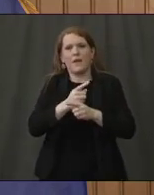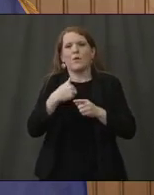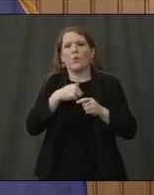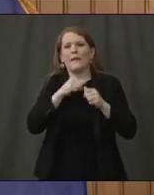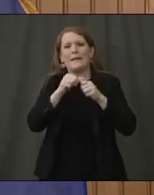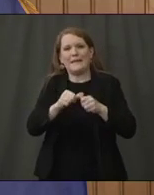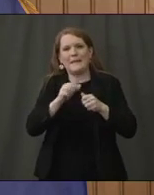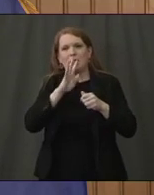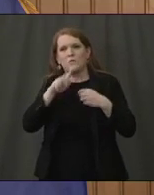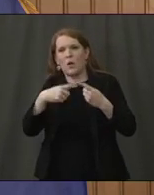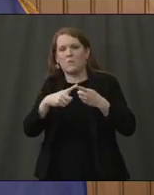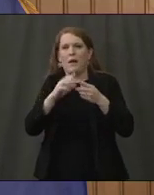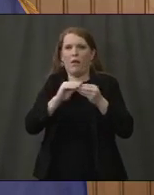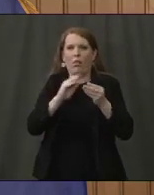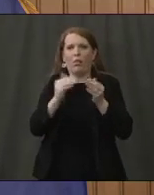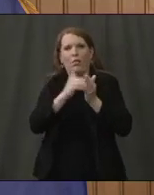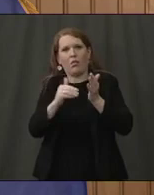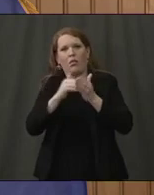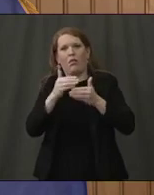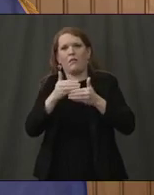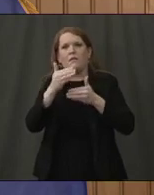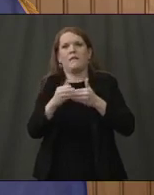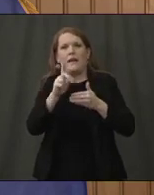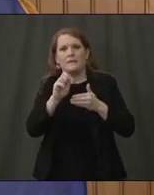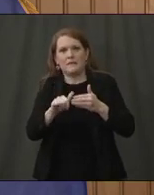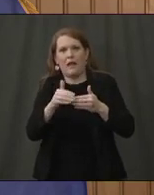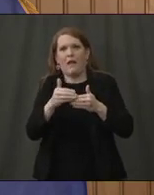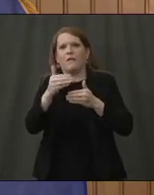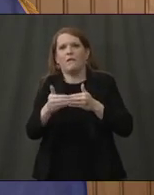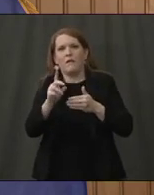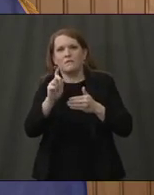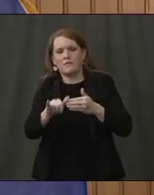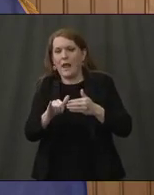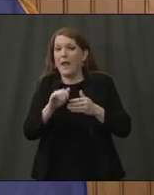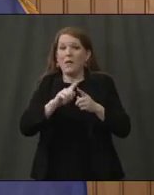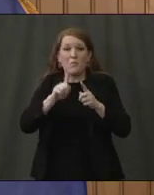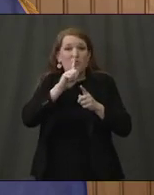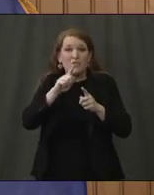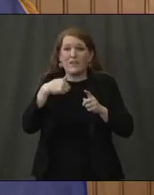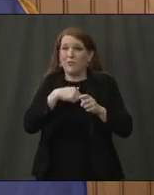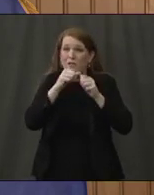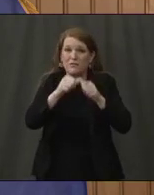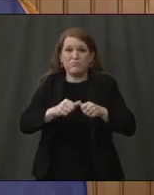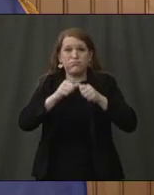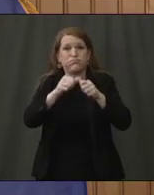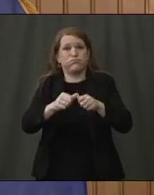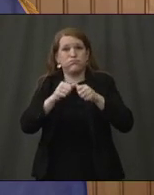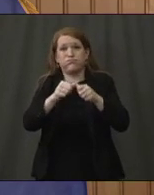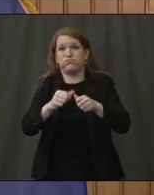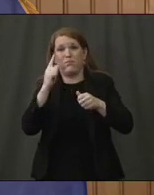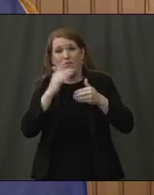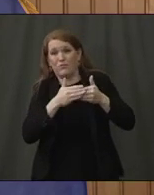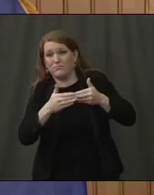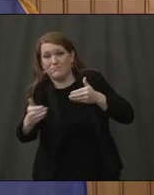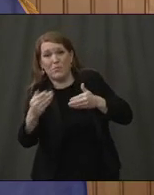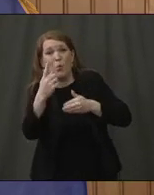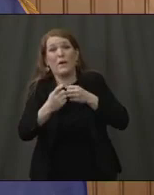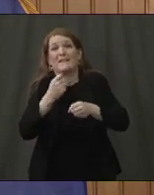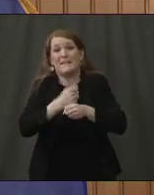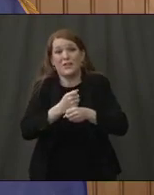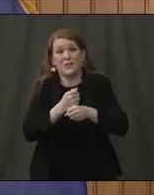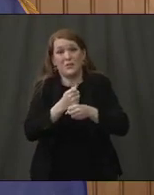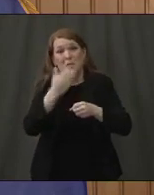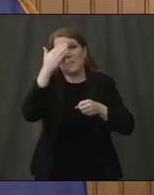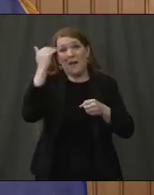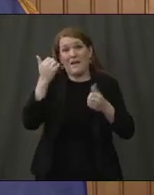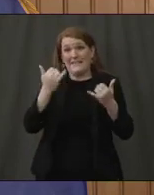may mean that there are a series of rolling pandemics over a period of time. So we're thinking very carefully about, as we maybe get